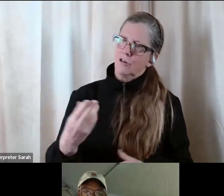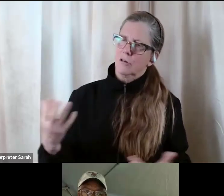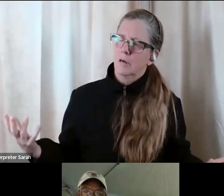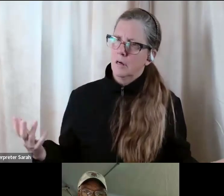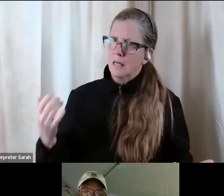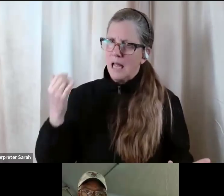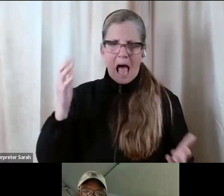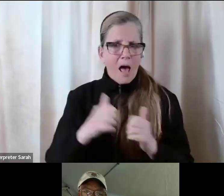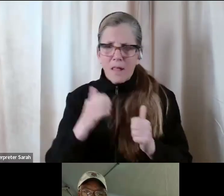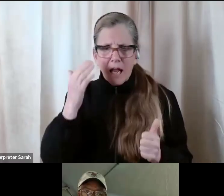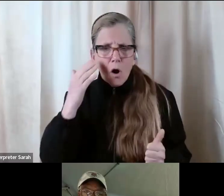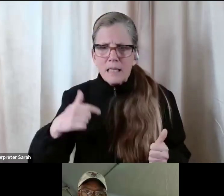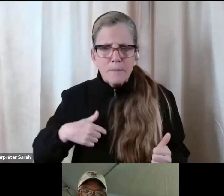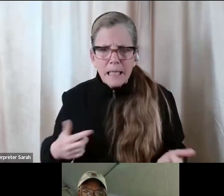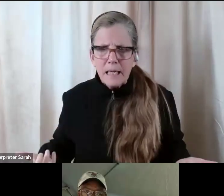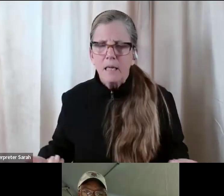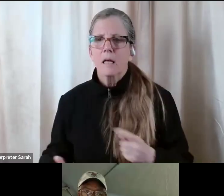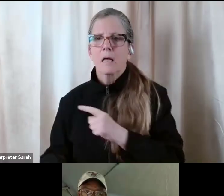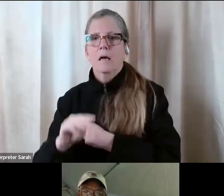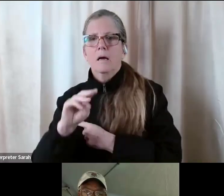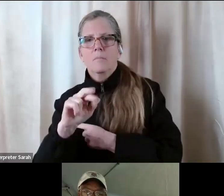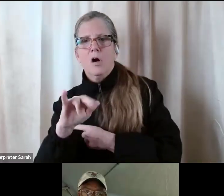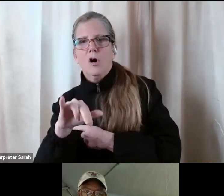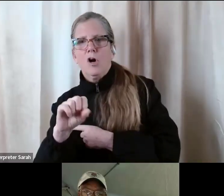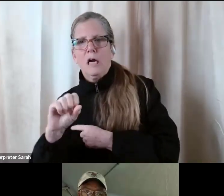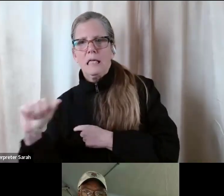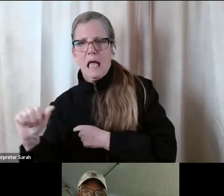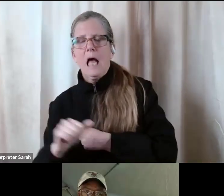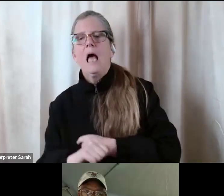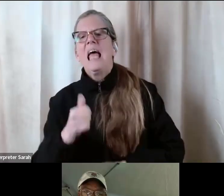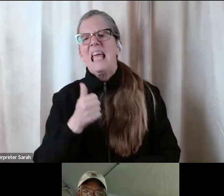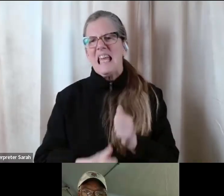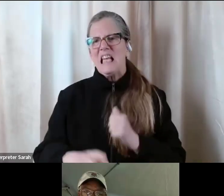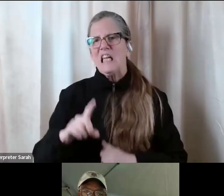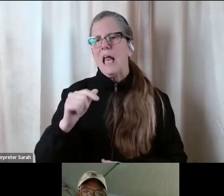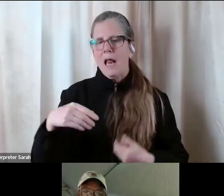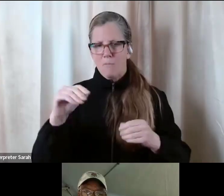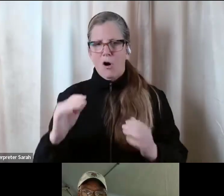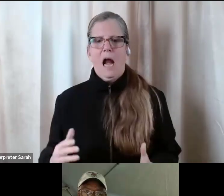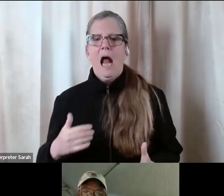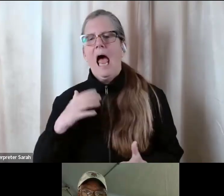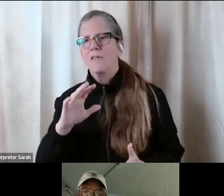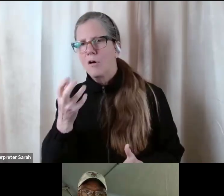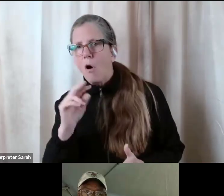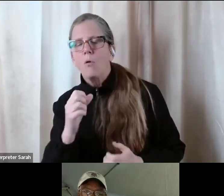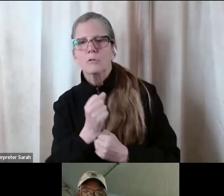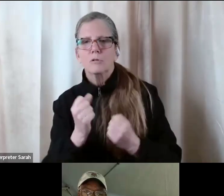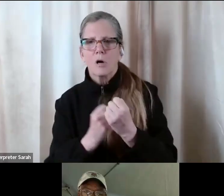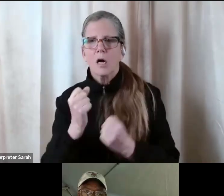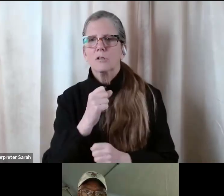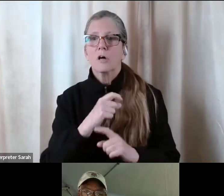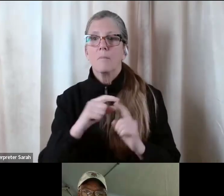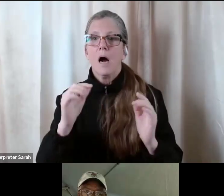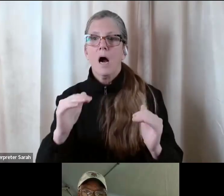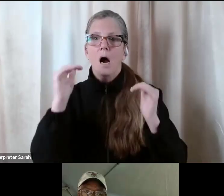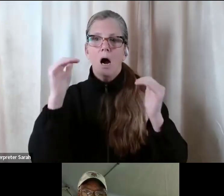question. So every data broker has their own kind of database structures and processes, but the high level process would be,